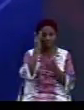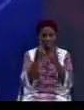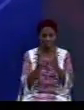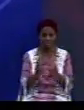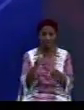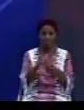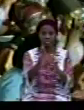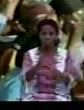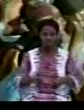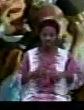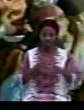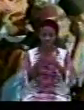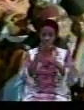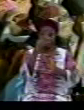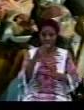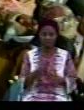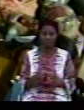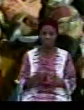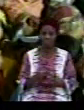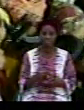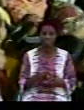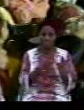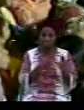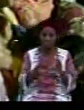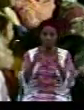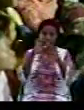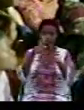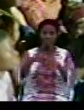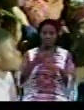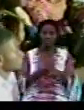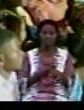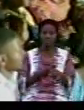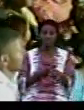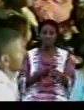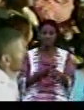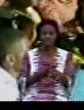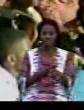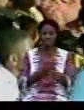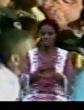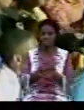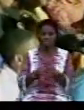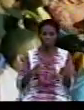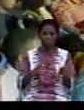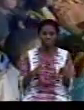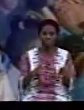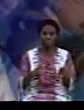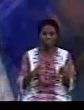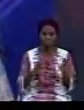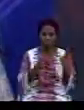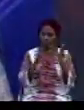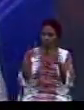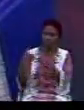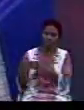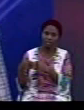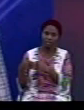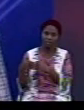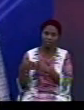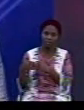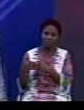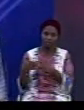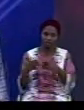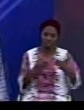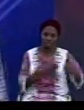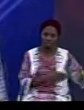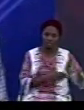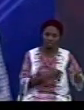life. Look on us. Don't look back, sideways,